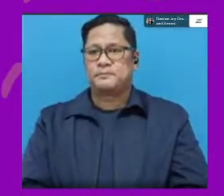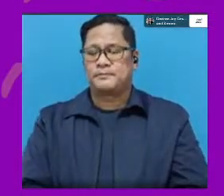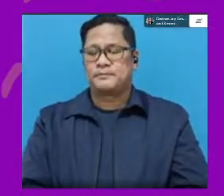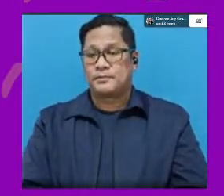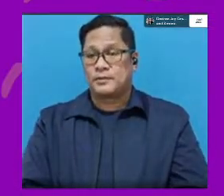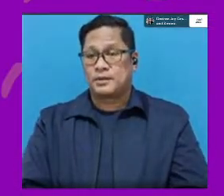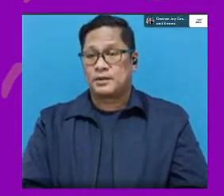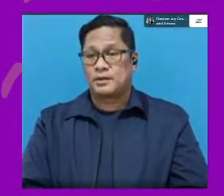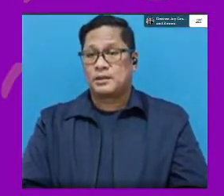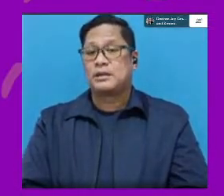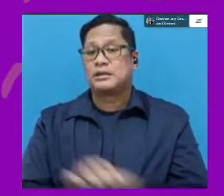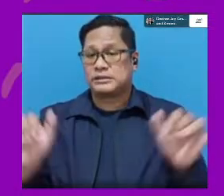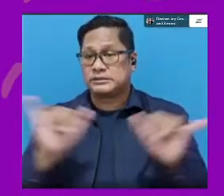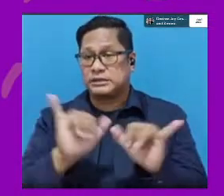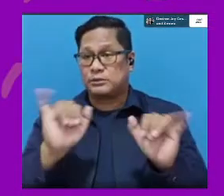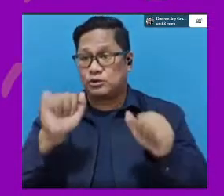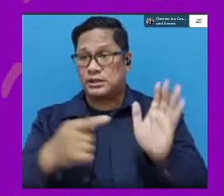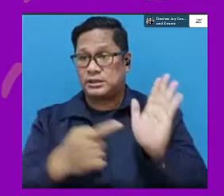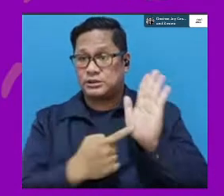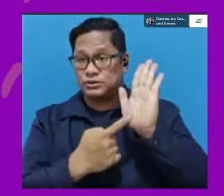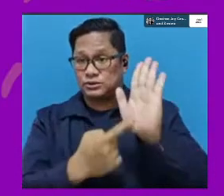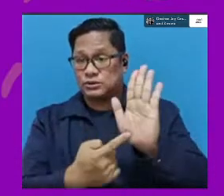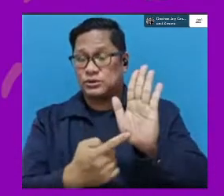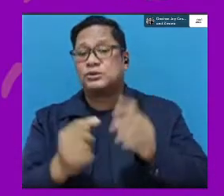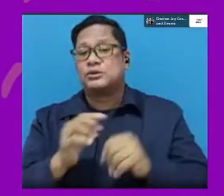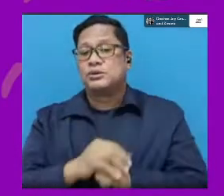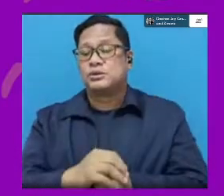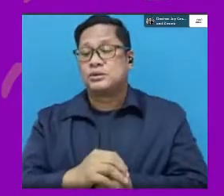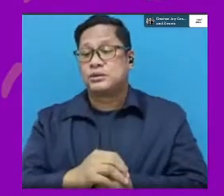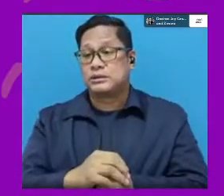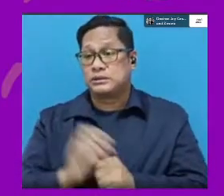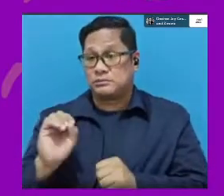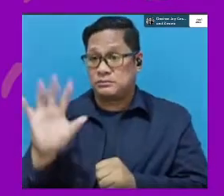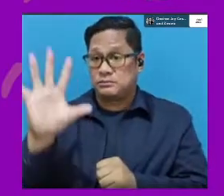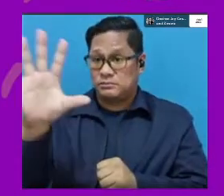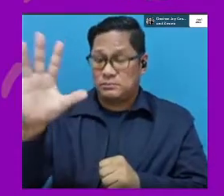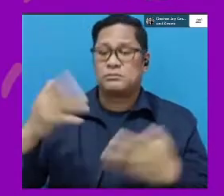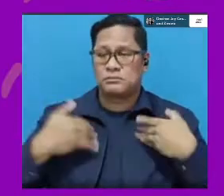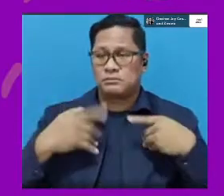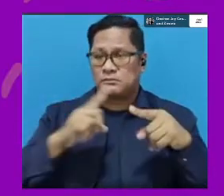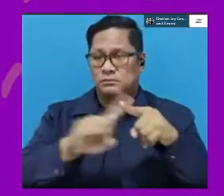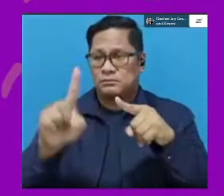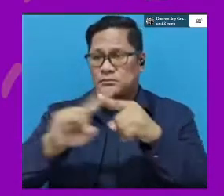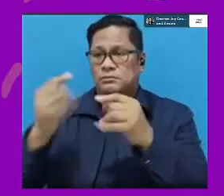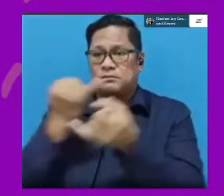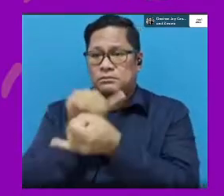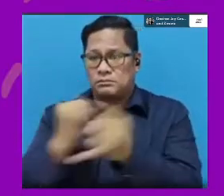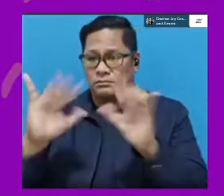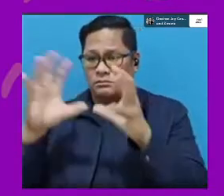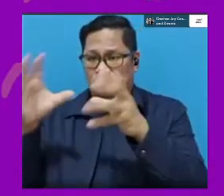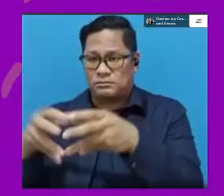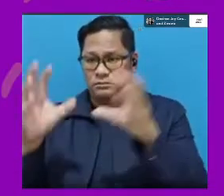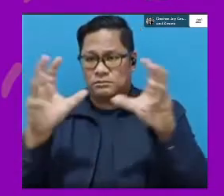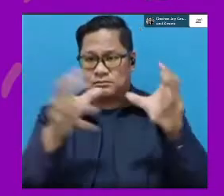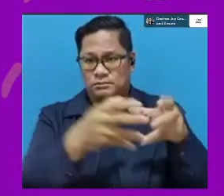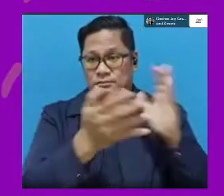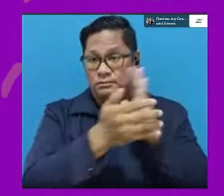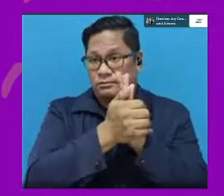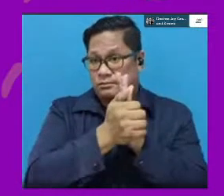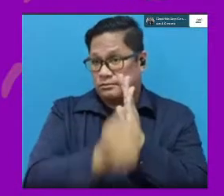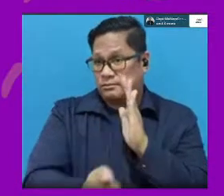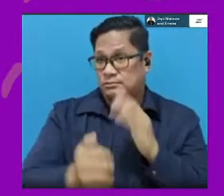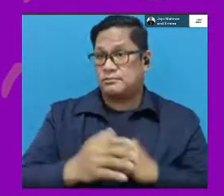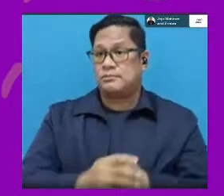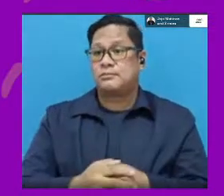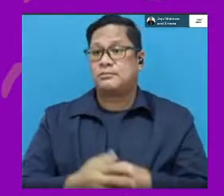Also, you can see on your screens that we have different independent bodies of experts. We have the